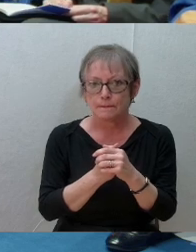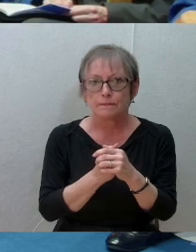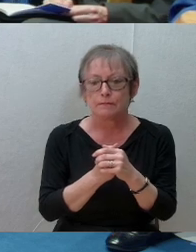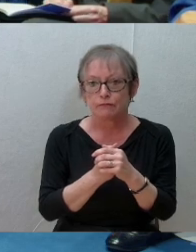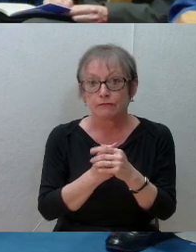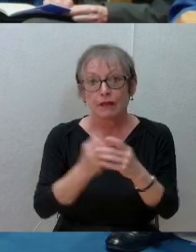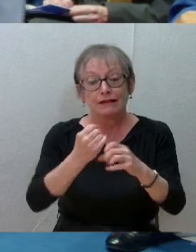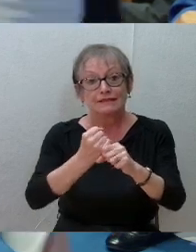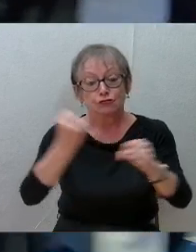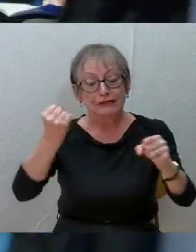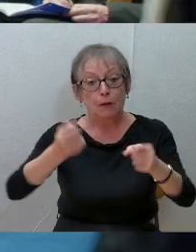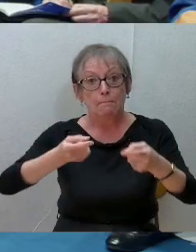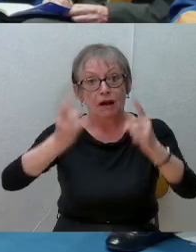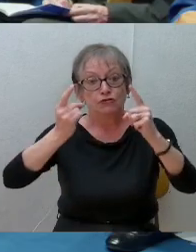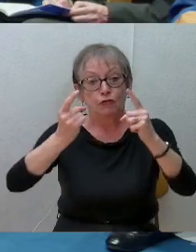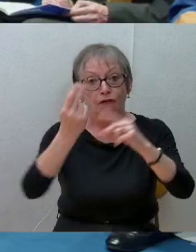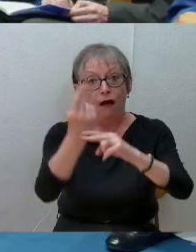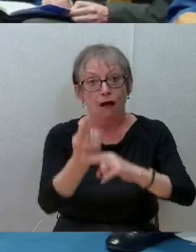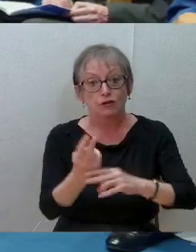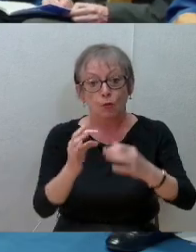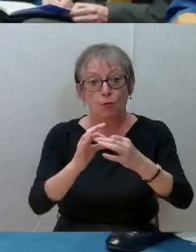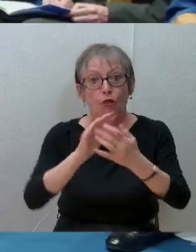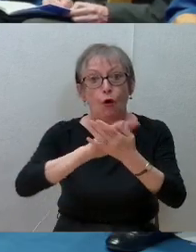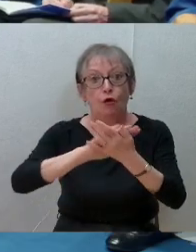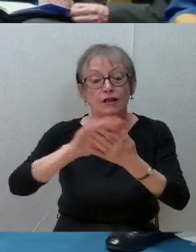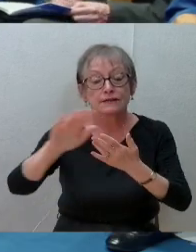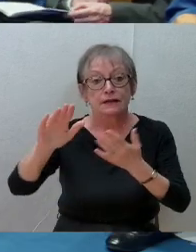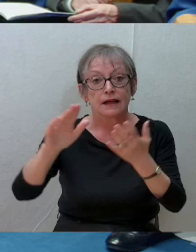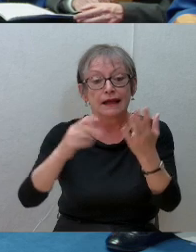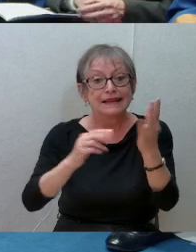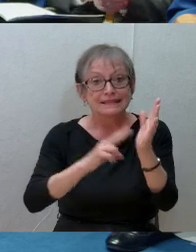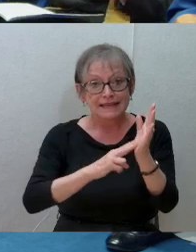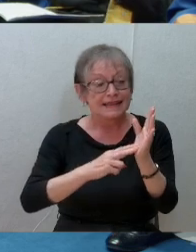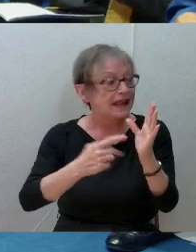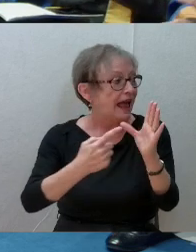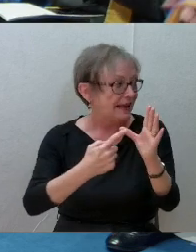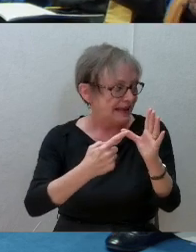And for the degree of the Master of Arts with Honours, Natalie Angus.